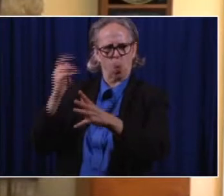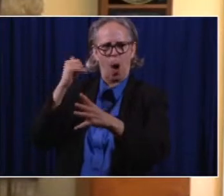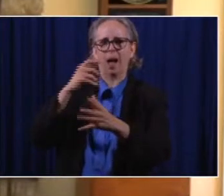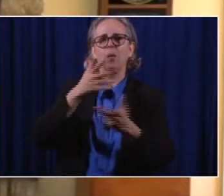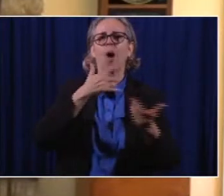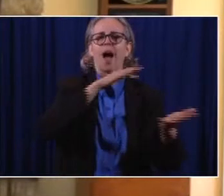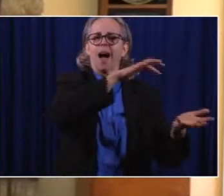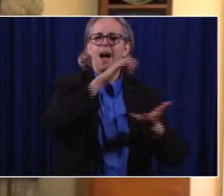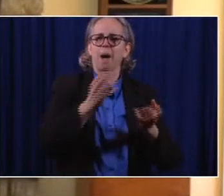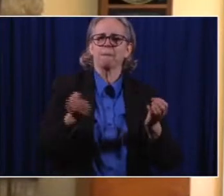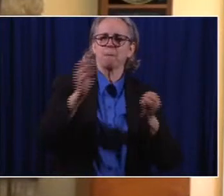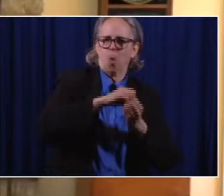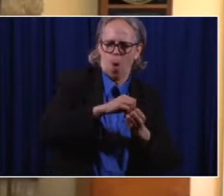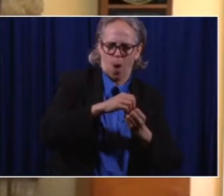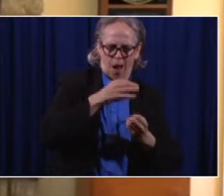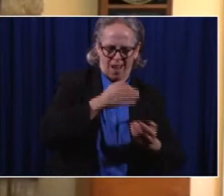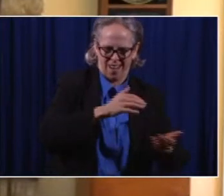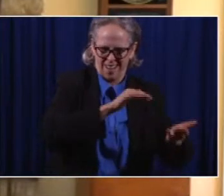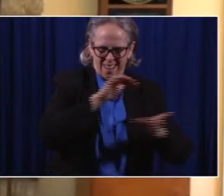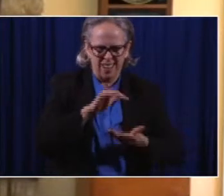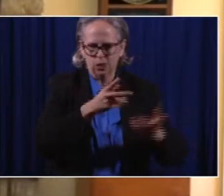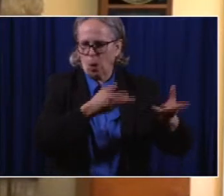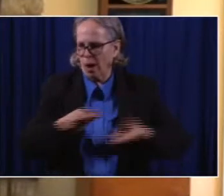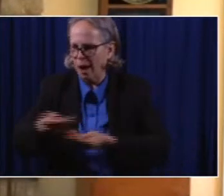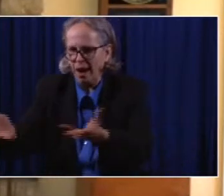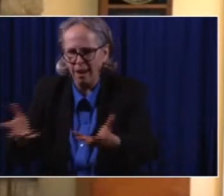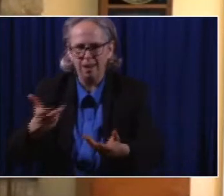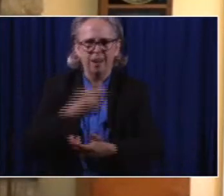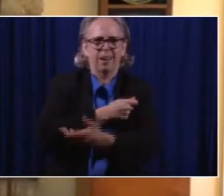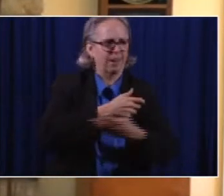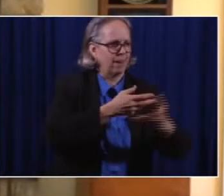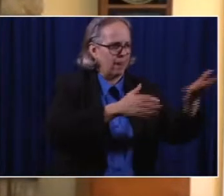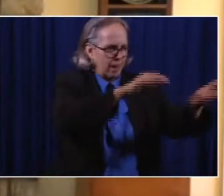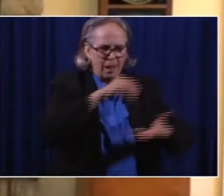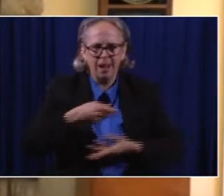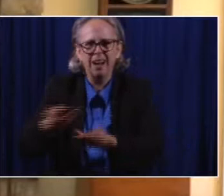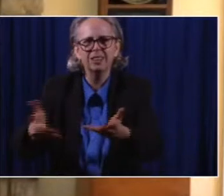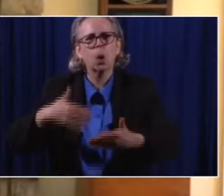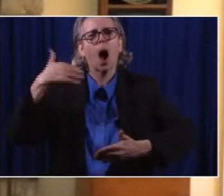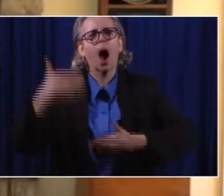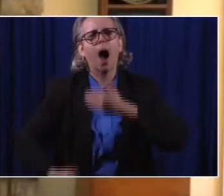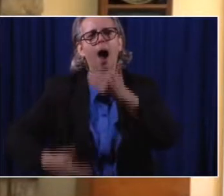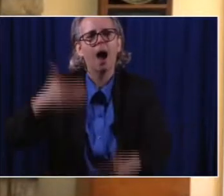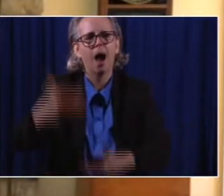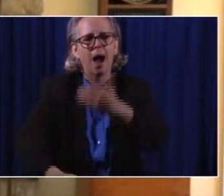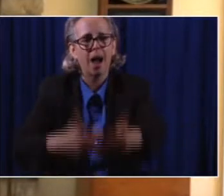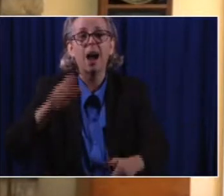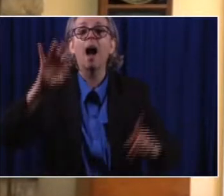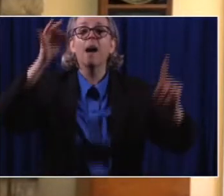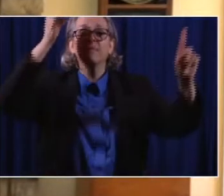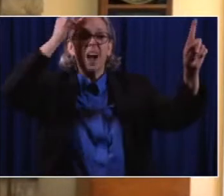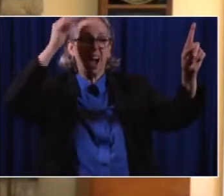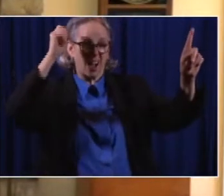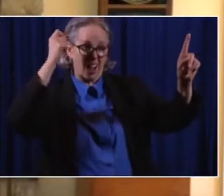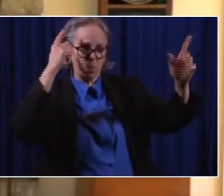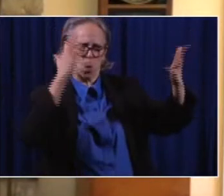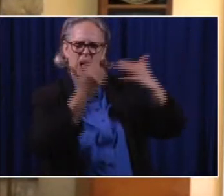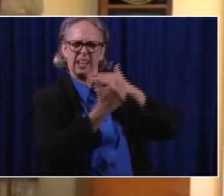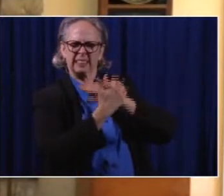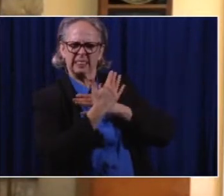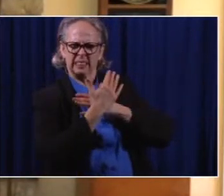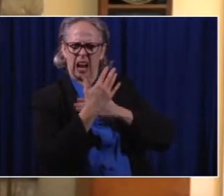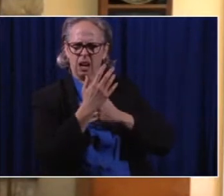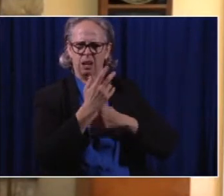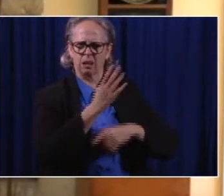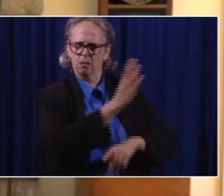in batches right after that. Some of these batches, some of this the federal government is going to send directly to places in Ohio. Some of it we believe